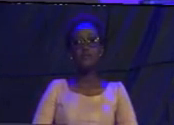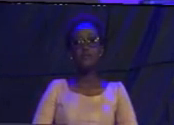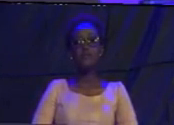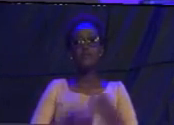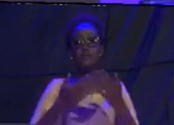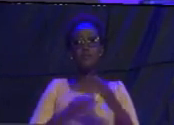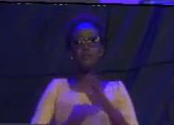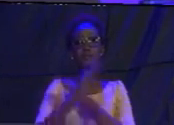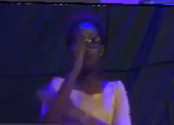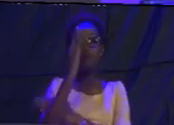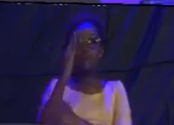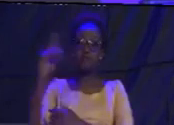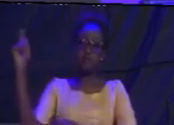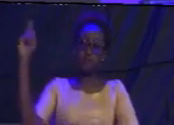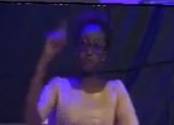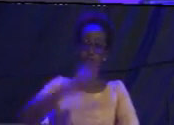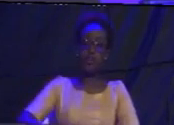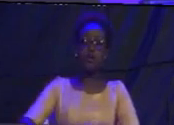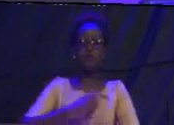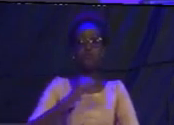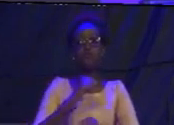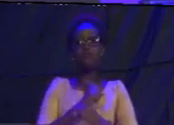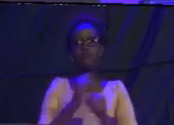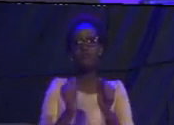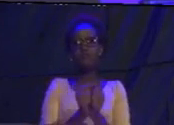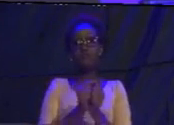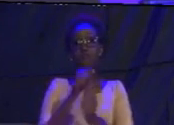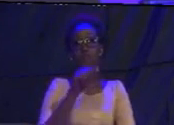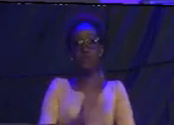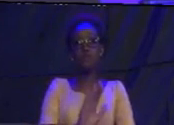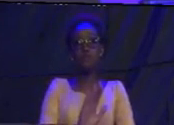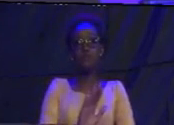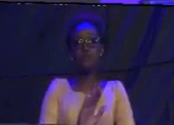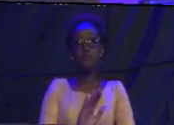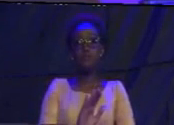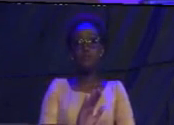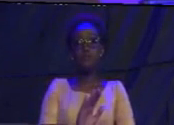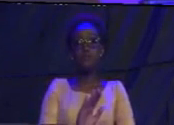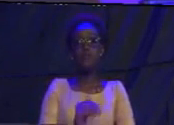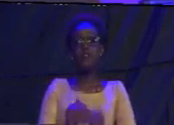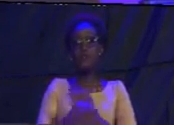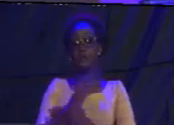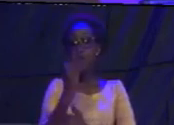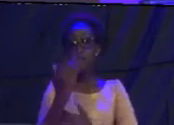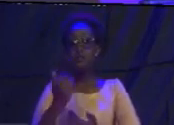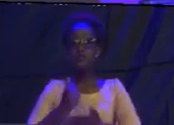Imana yaramanuka ikarwana nabo. God would descend and fight for them.